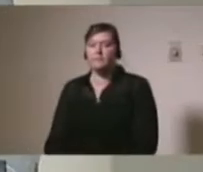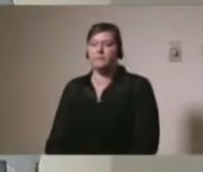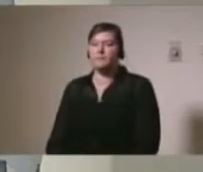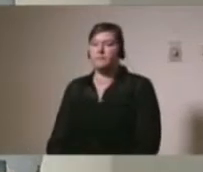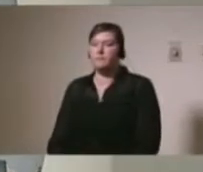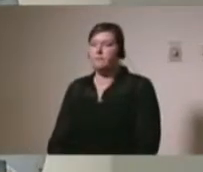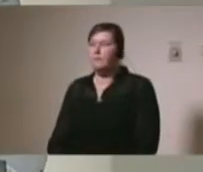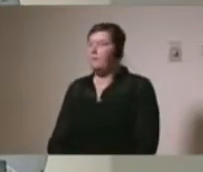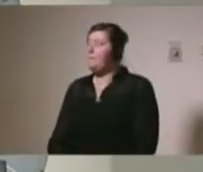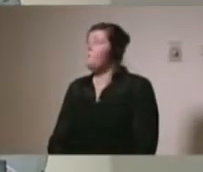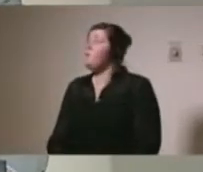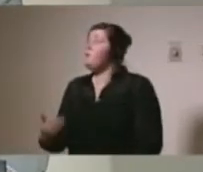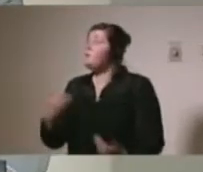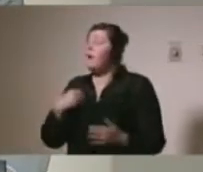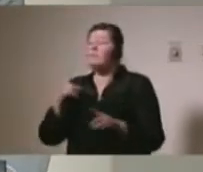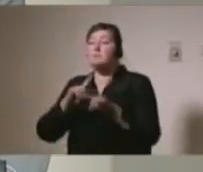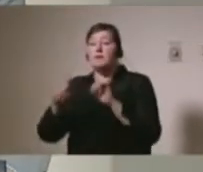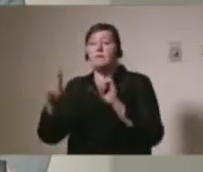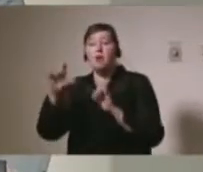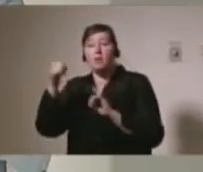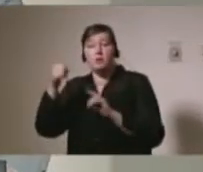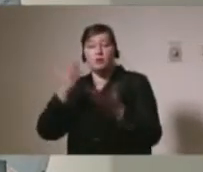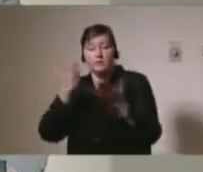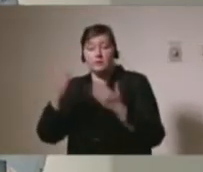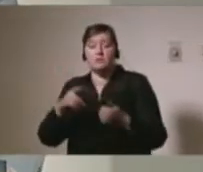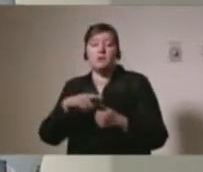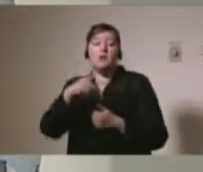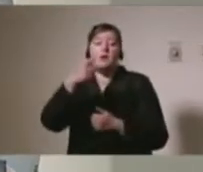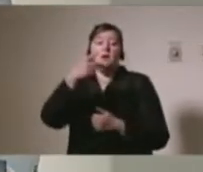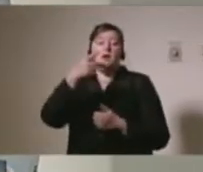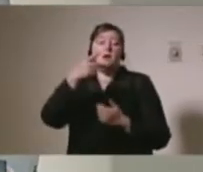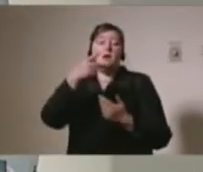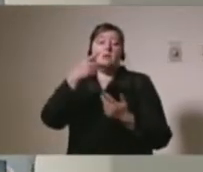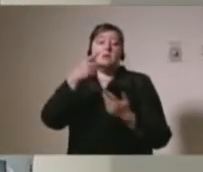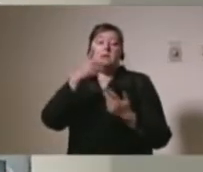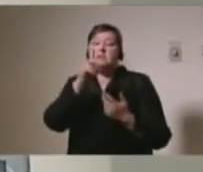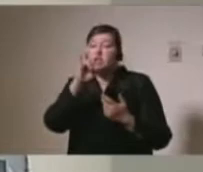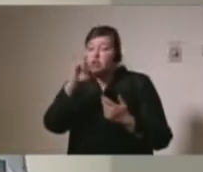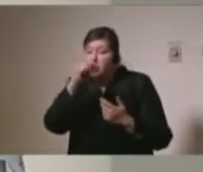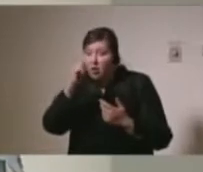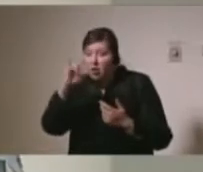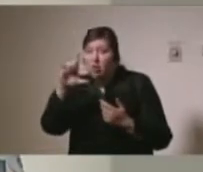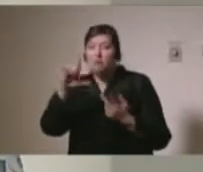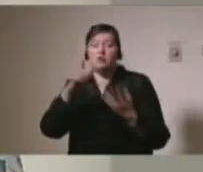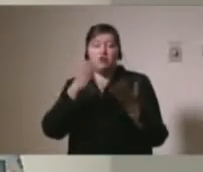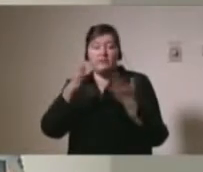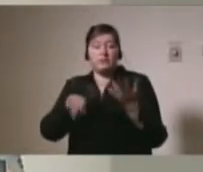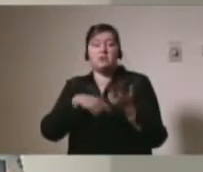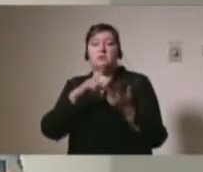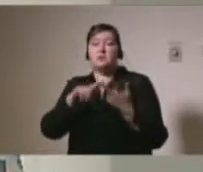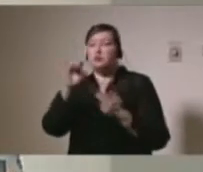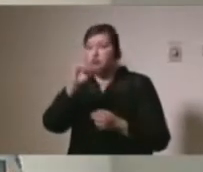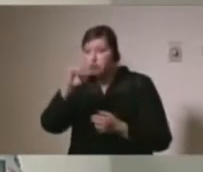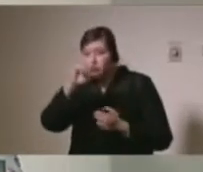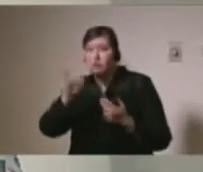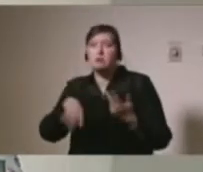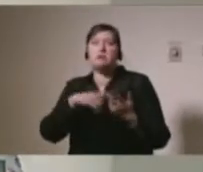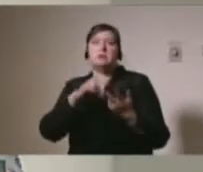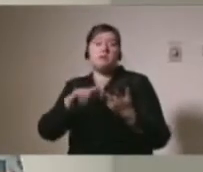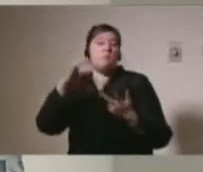These are postal services, financial services, digital, but also insurance and mobile